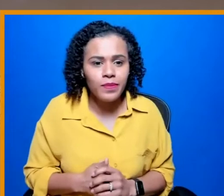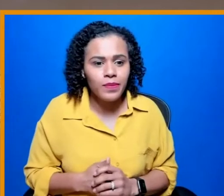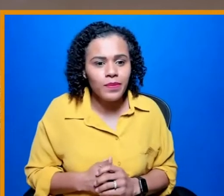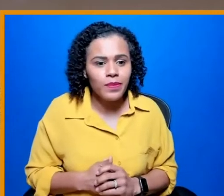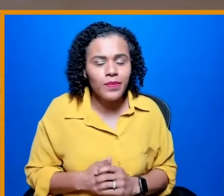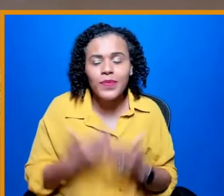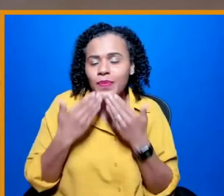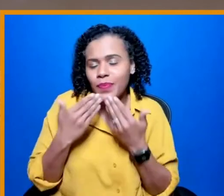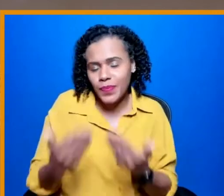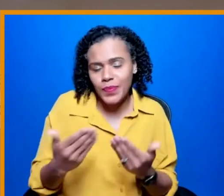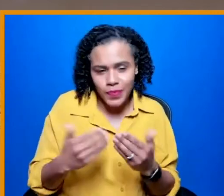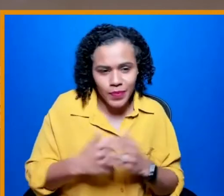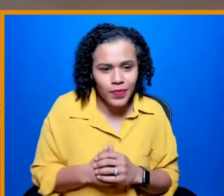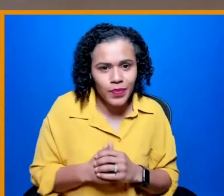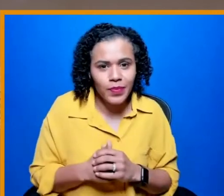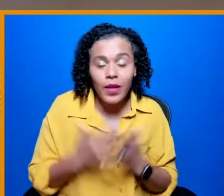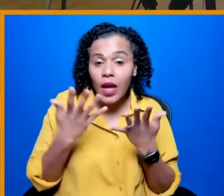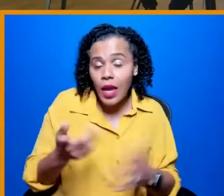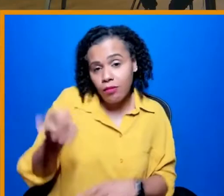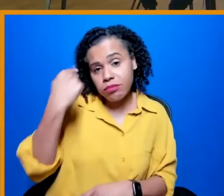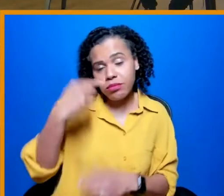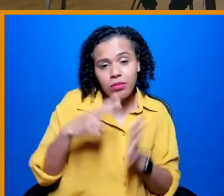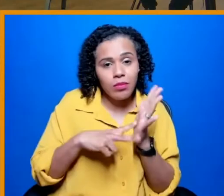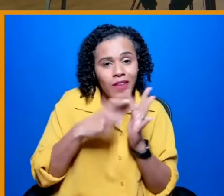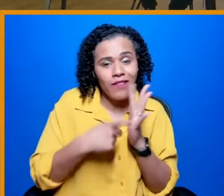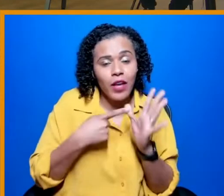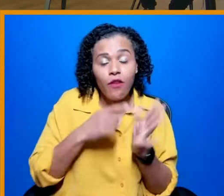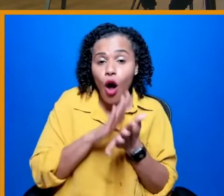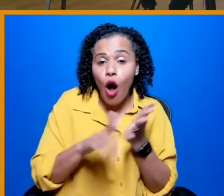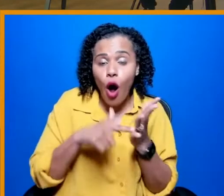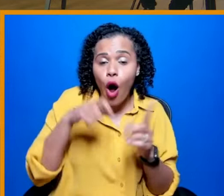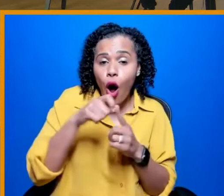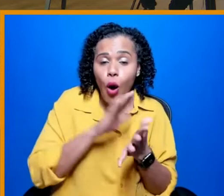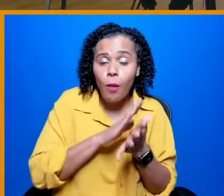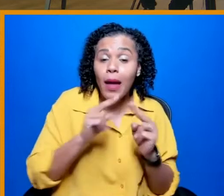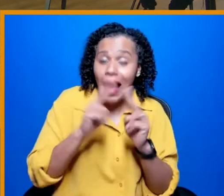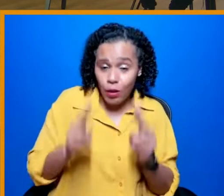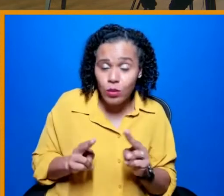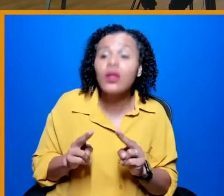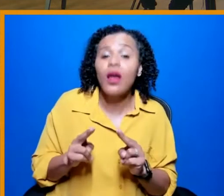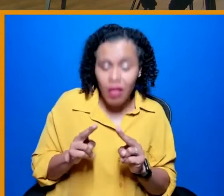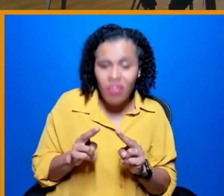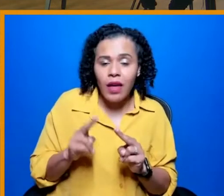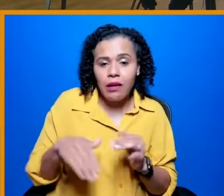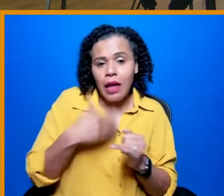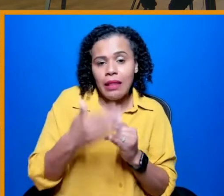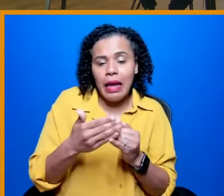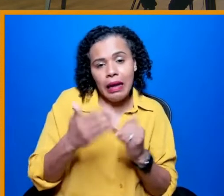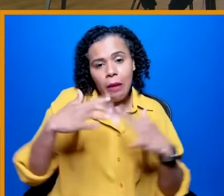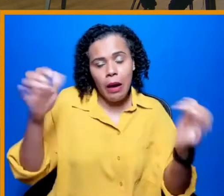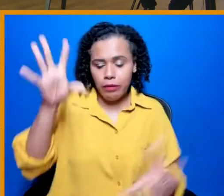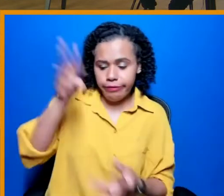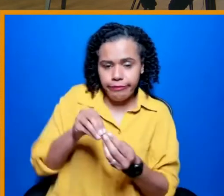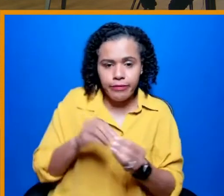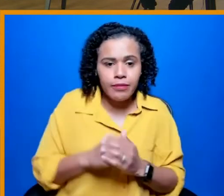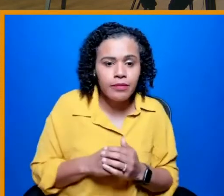Thank you very much. I now call Vera Hobhouse, the Member of Parliament, to summate the motion. Well, conference,